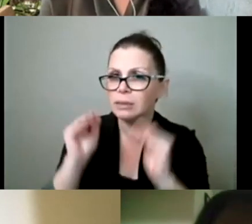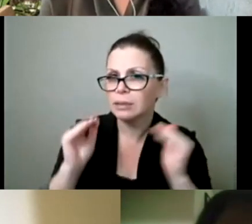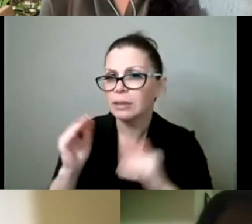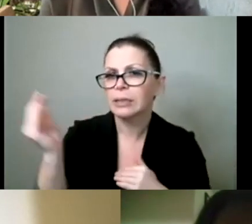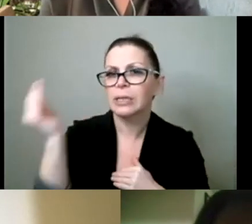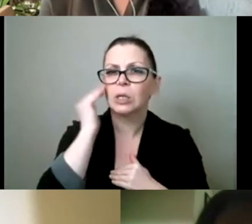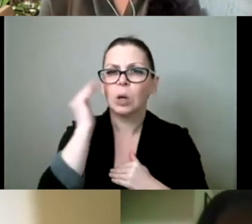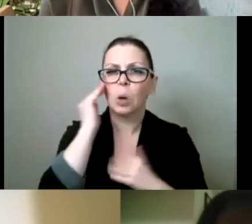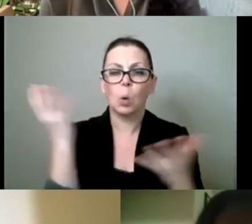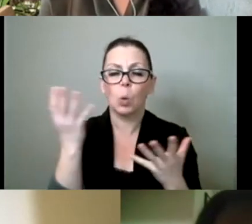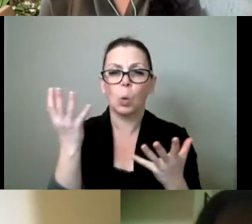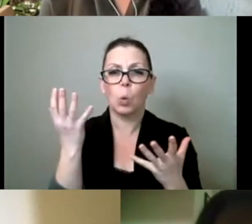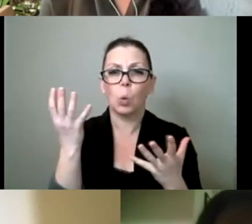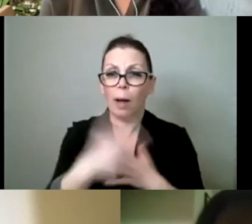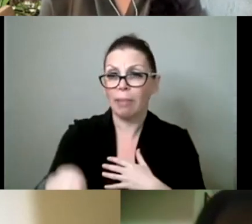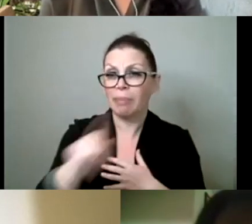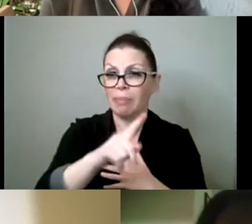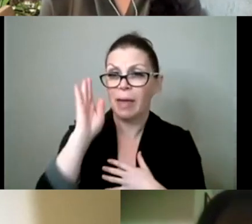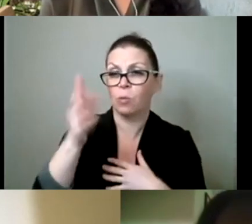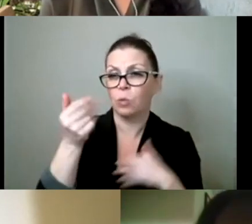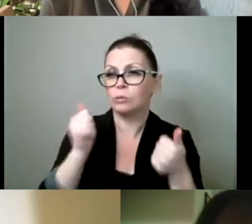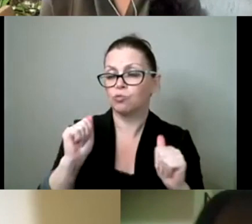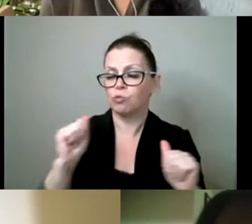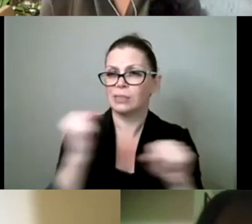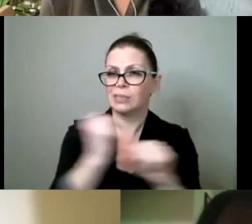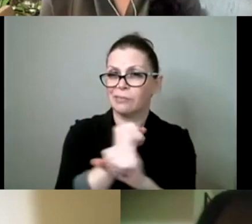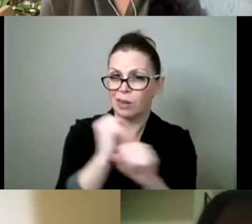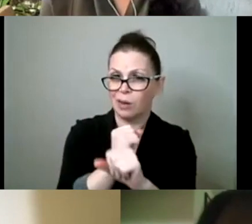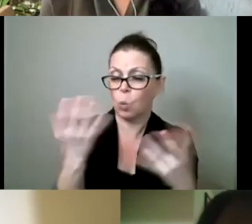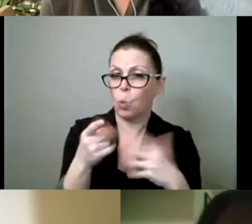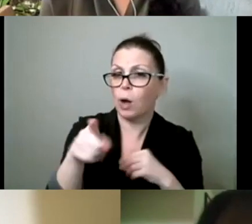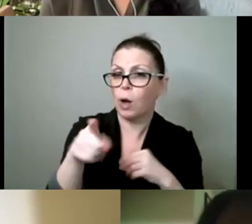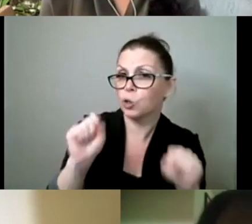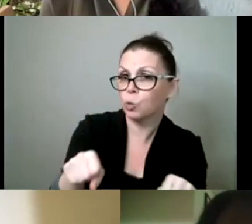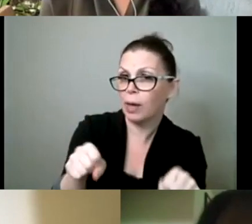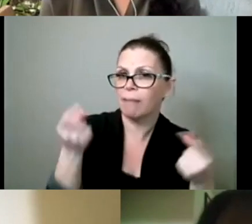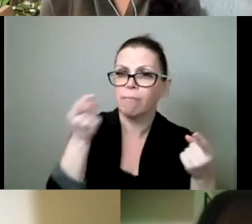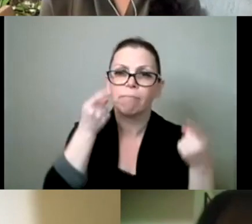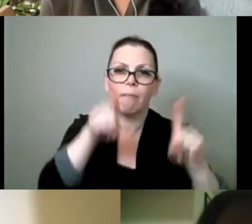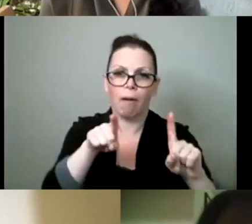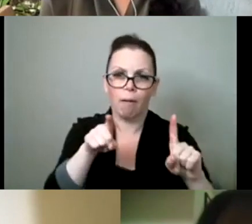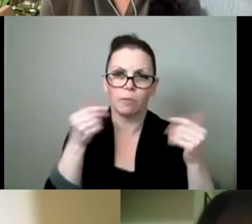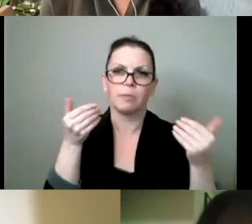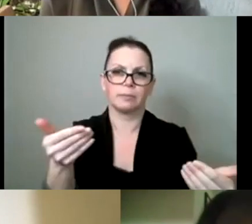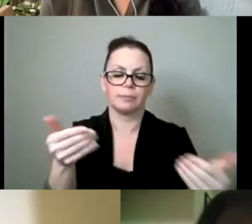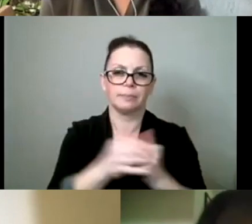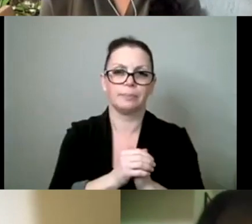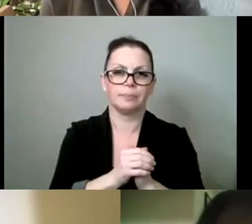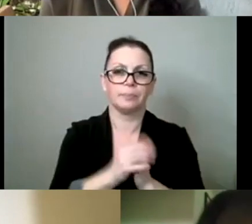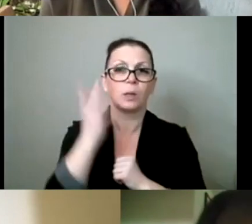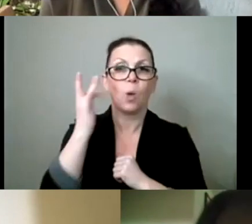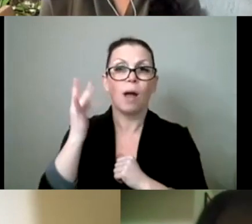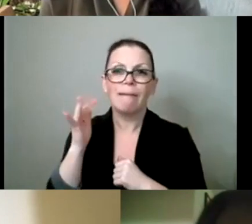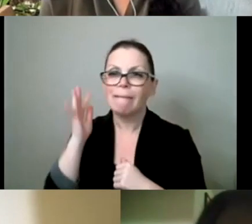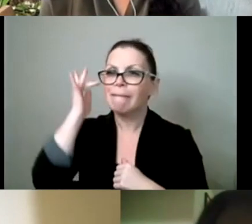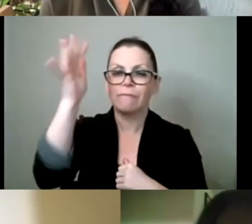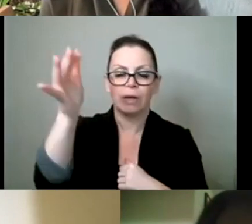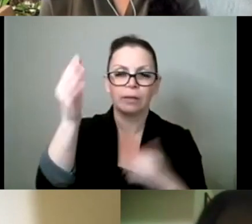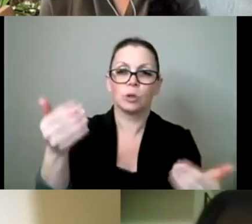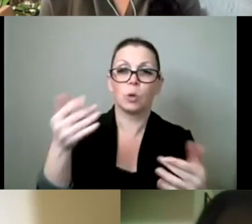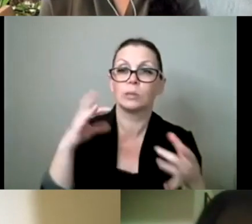are going to try to fight for and what you can compromise on, because eventually building